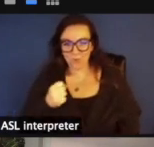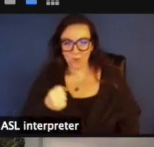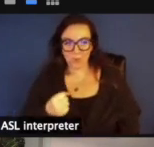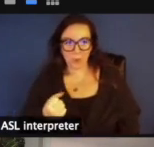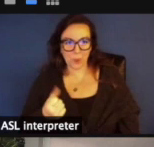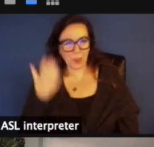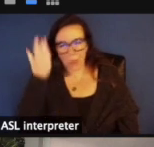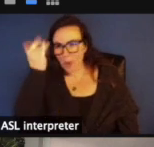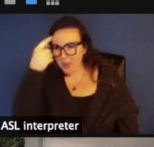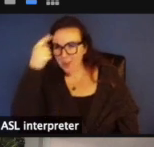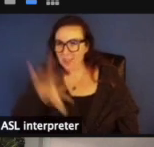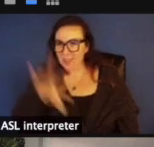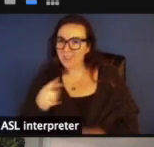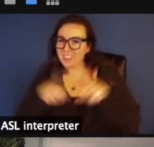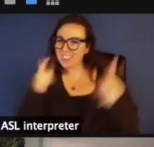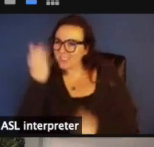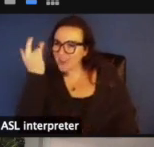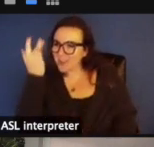that is?